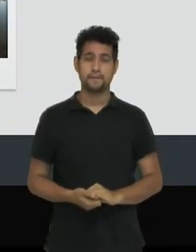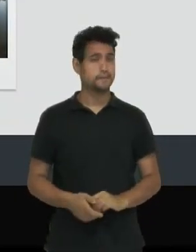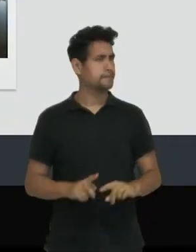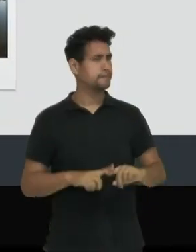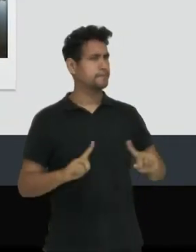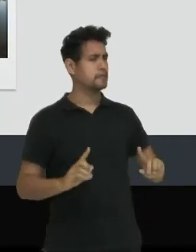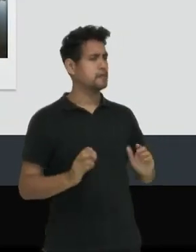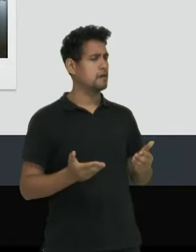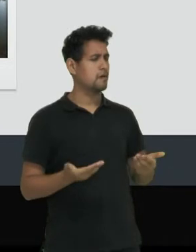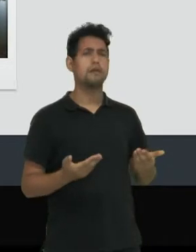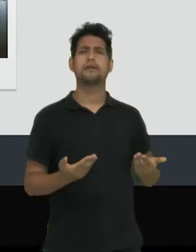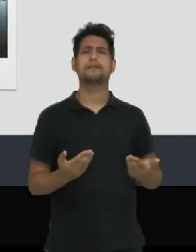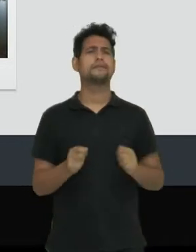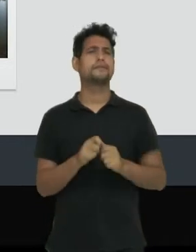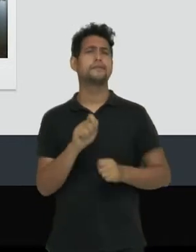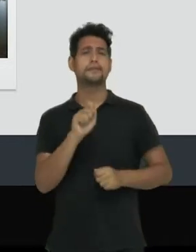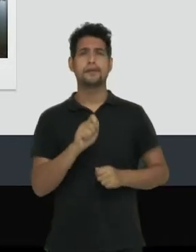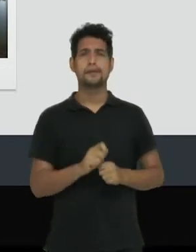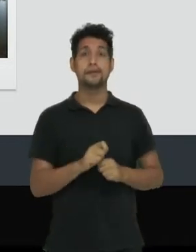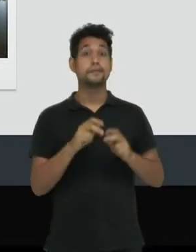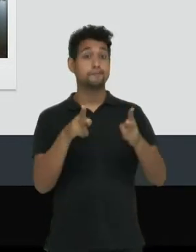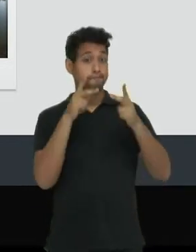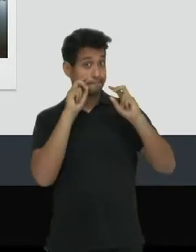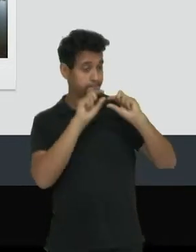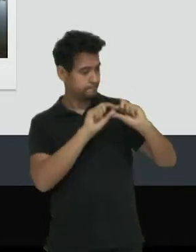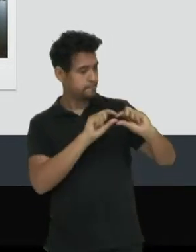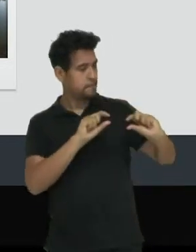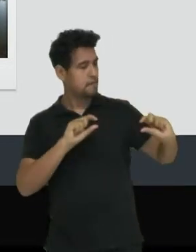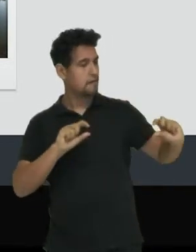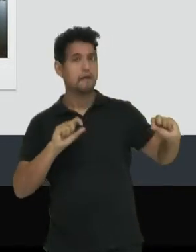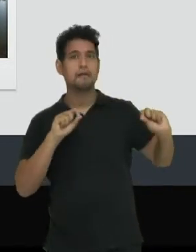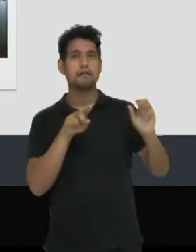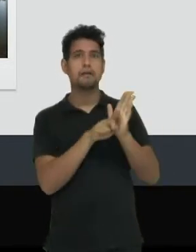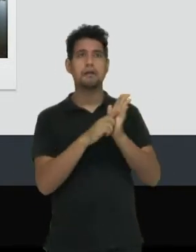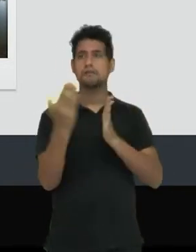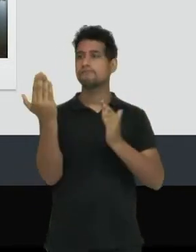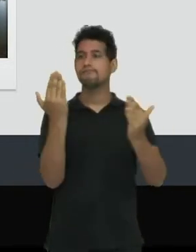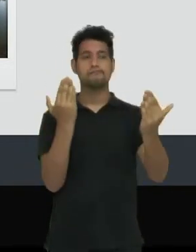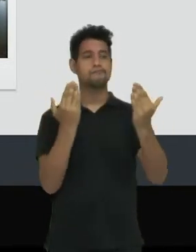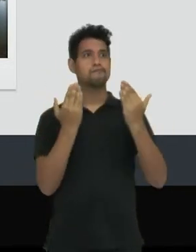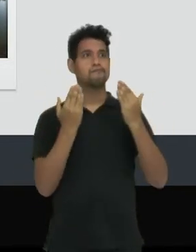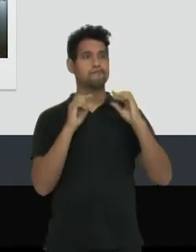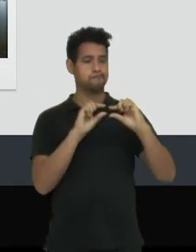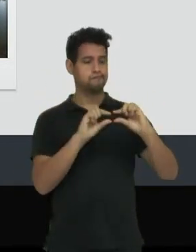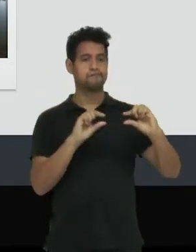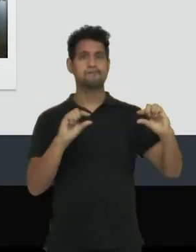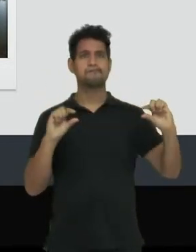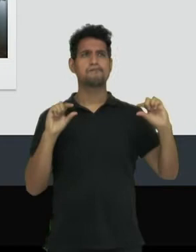Agora, nós vamos ouvir e relacionar as imagens com os áudios.